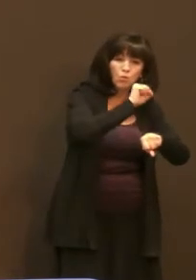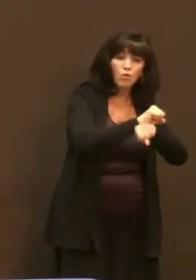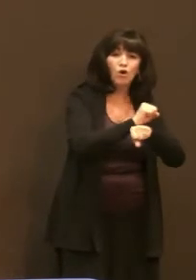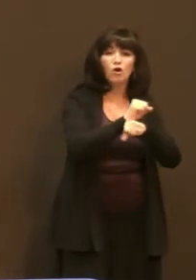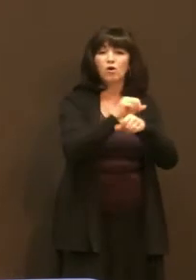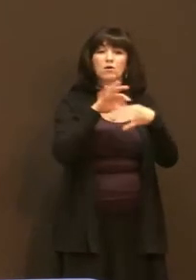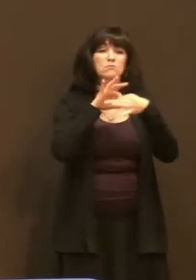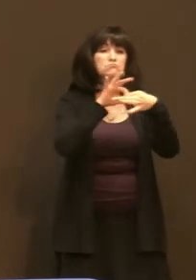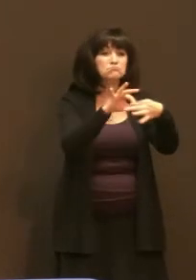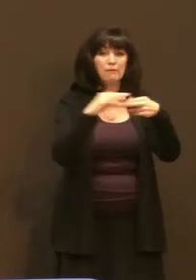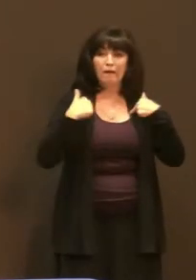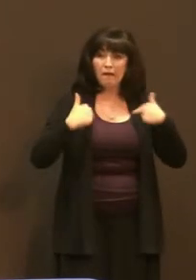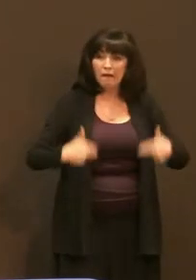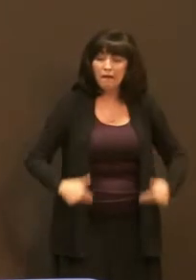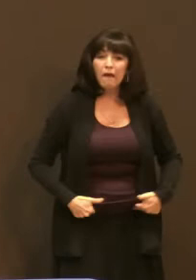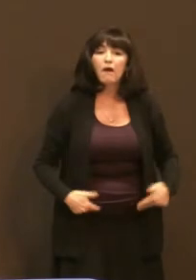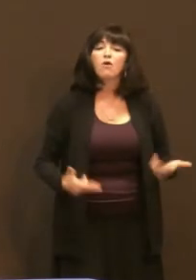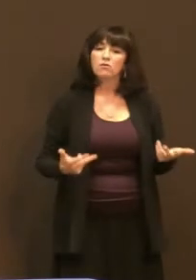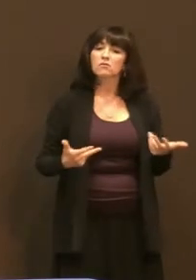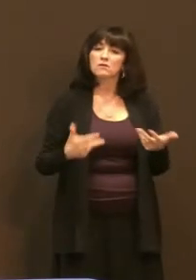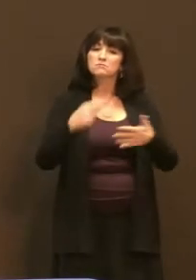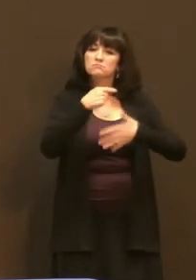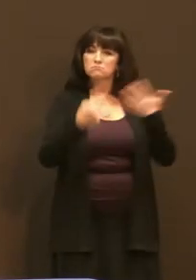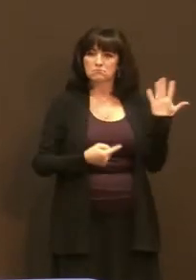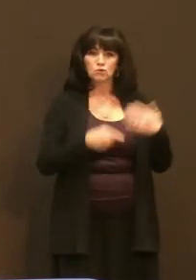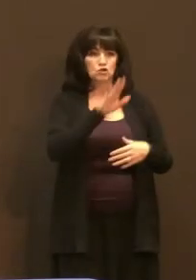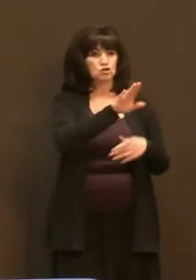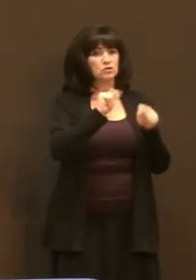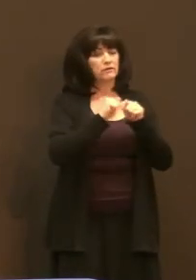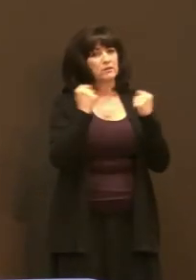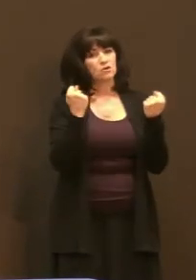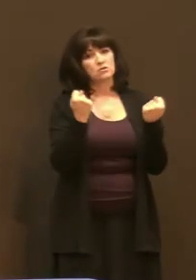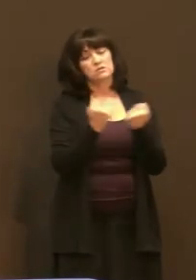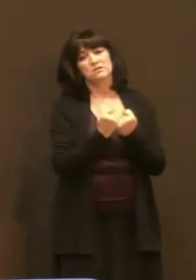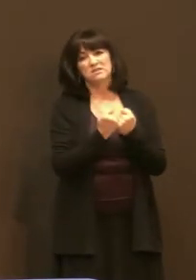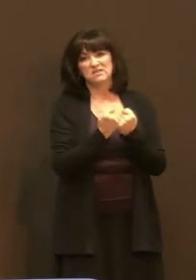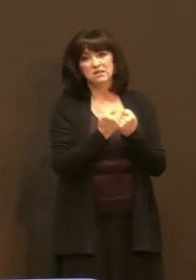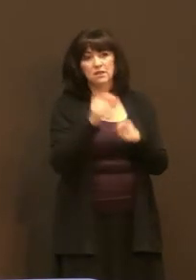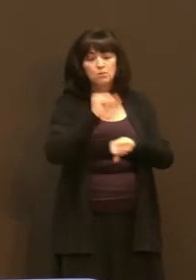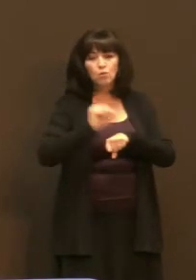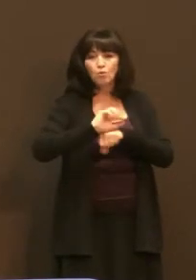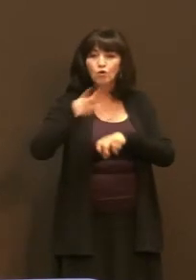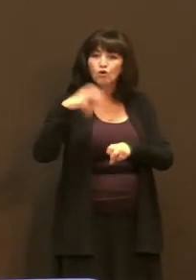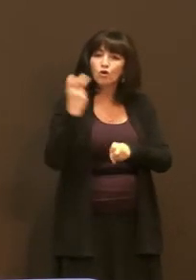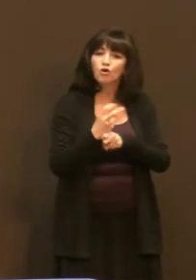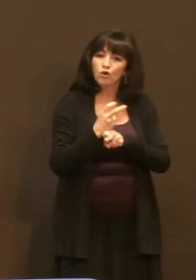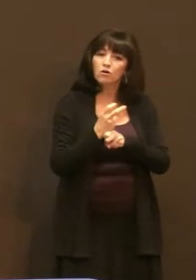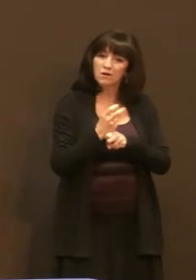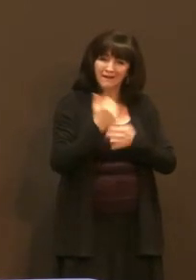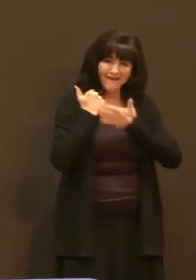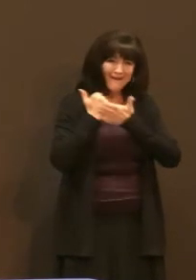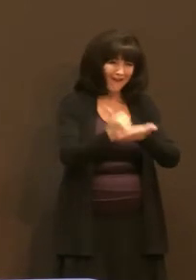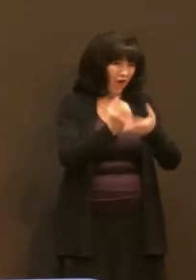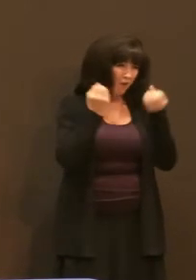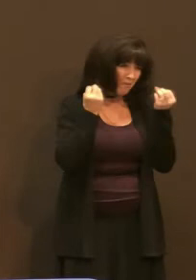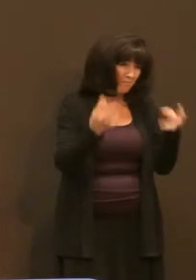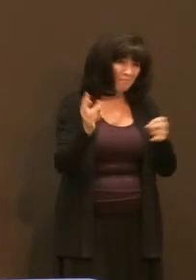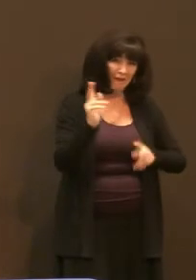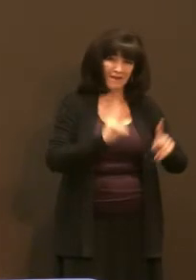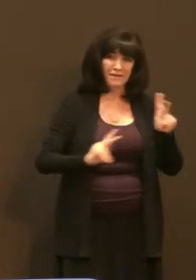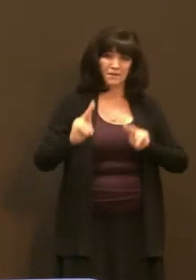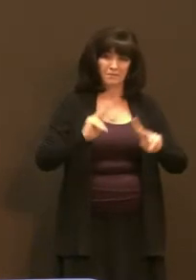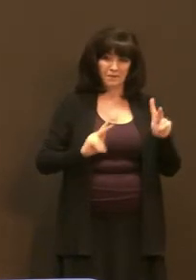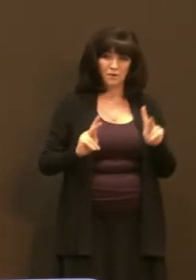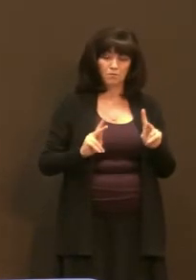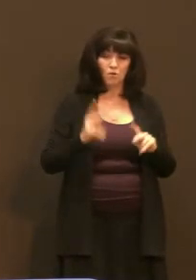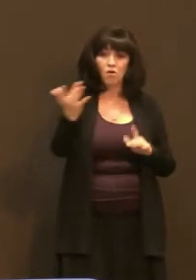questions, among just a few. And their team there have done a great job of really helping us not only kind of segment those calls to get to the right